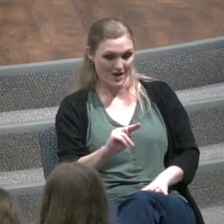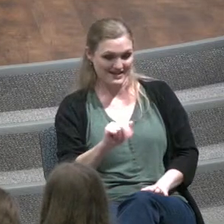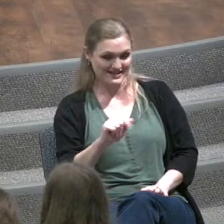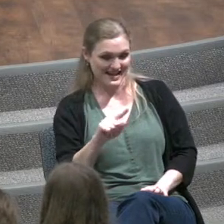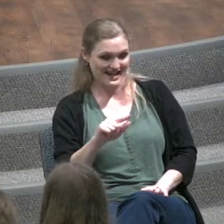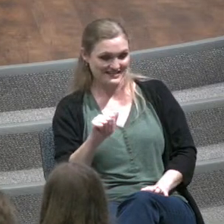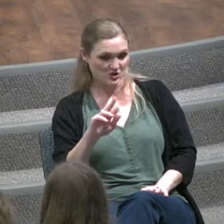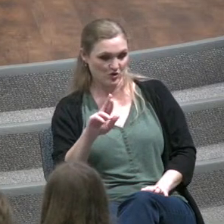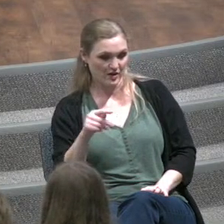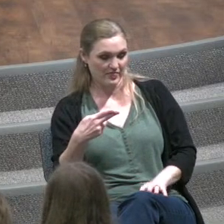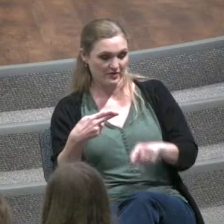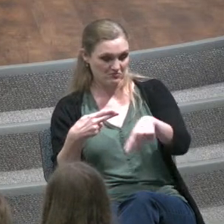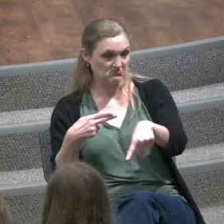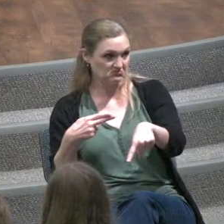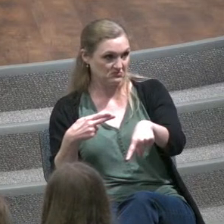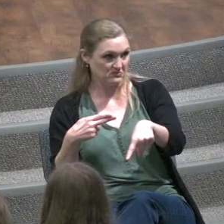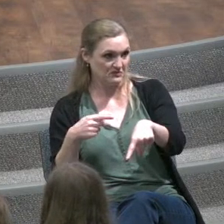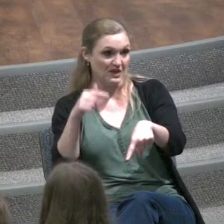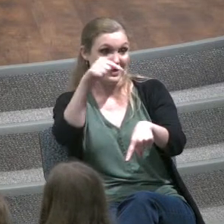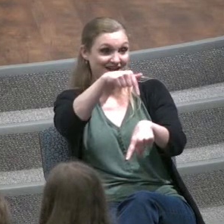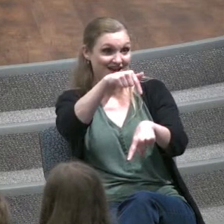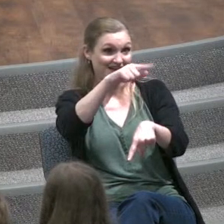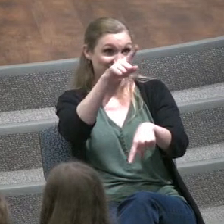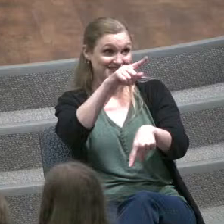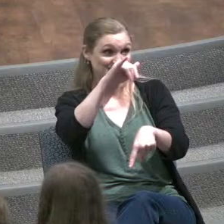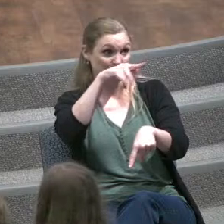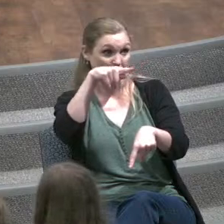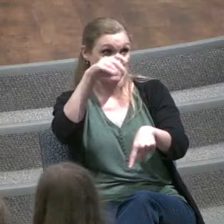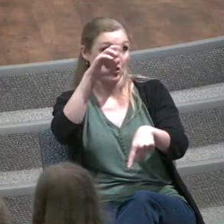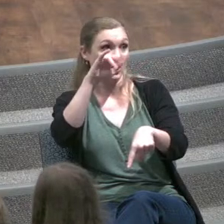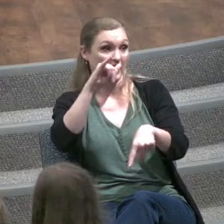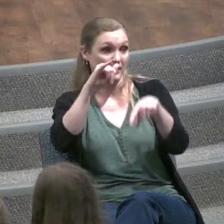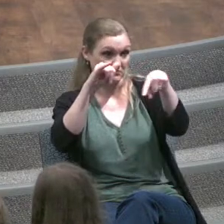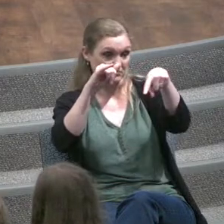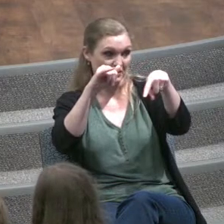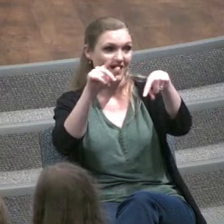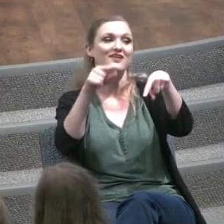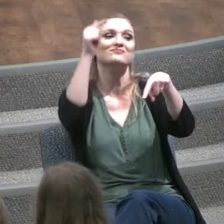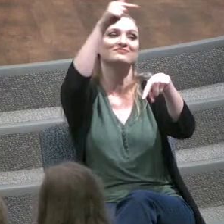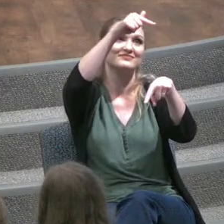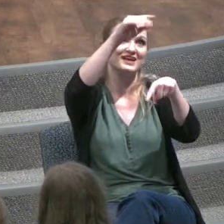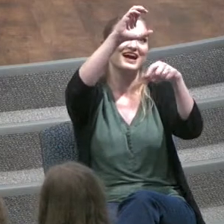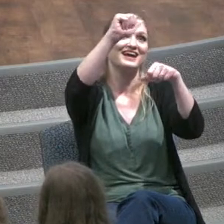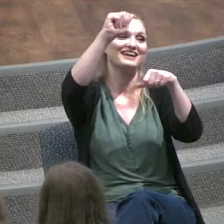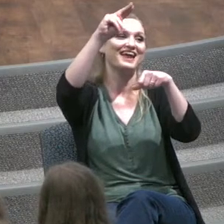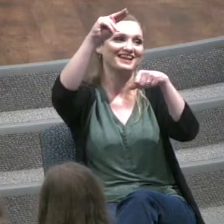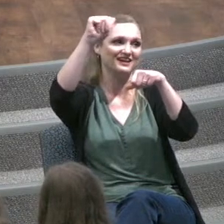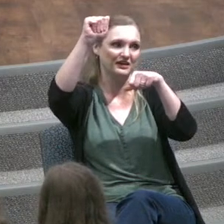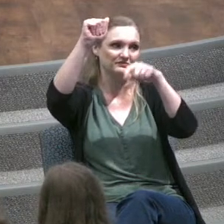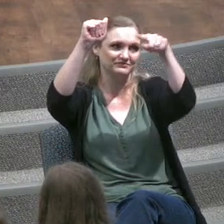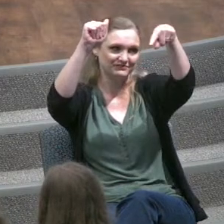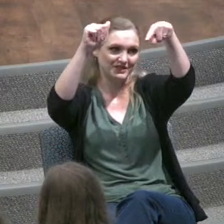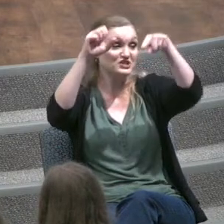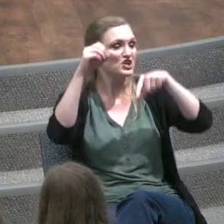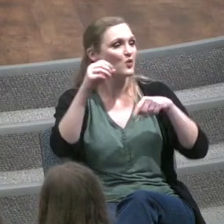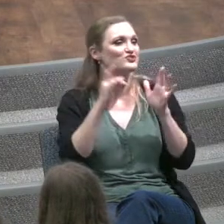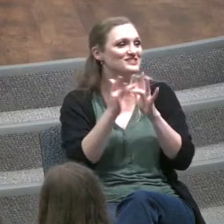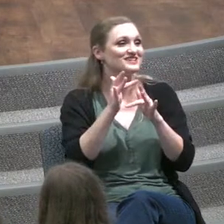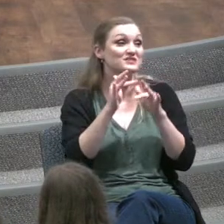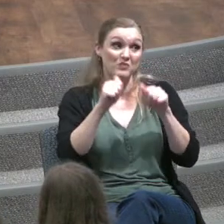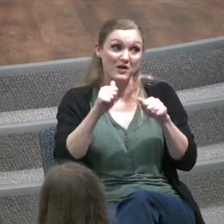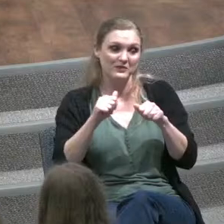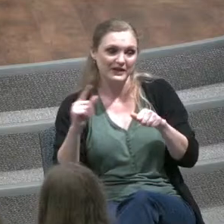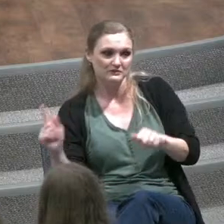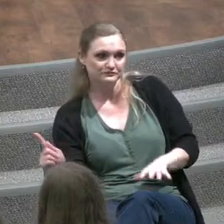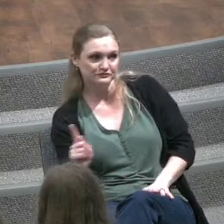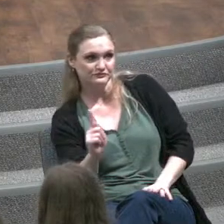yeah, just right beside this is what is believed to have been the site of Cana of Galilee. And who can tell